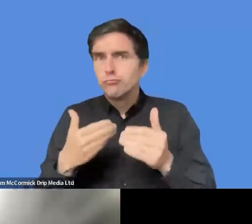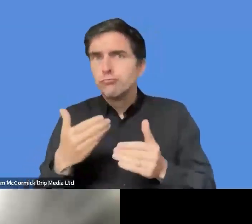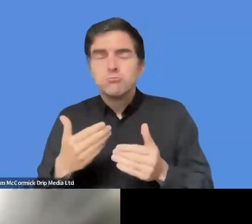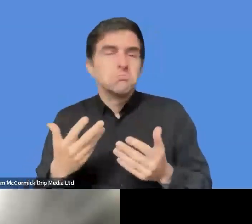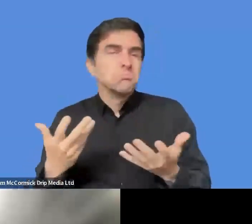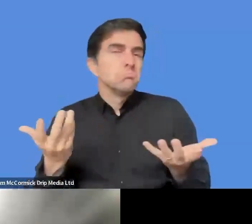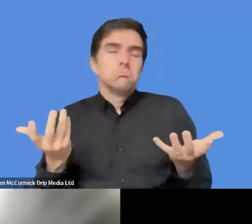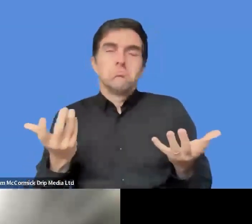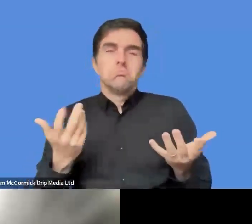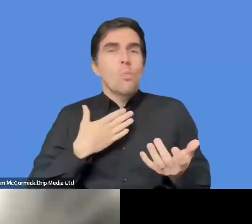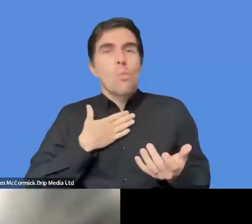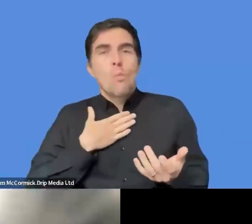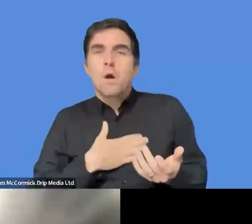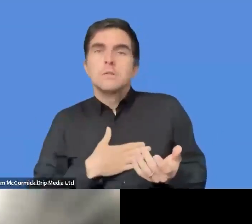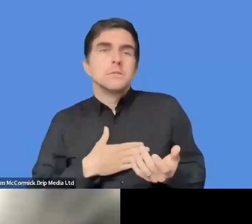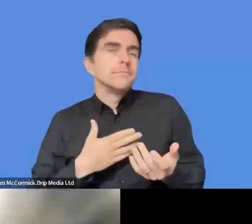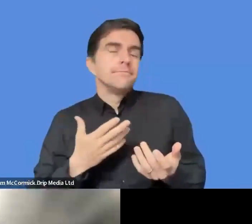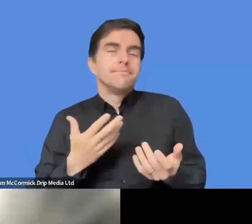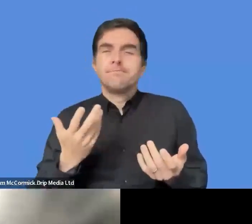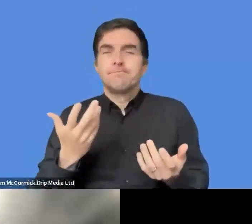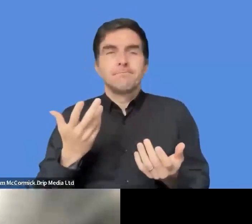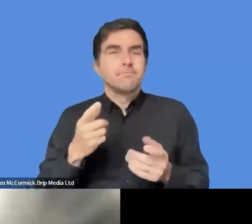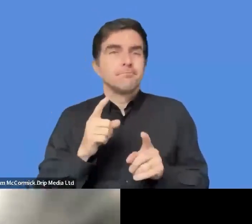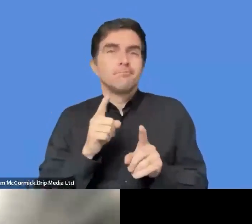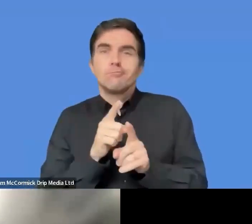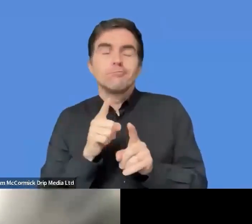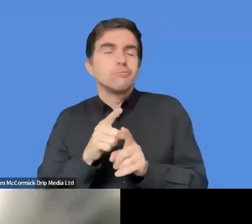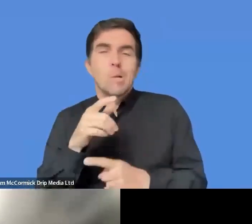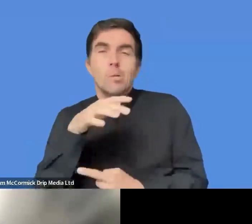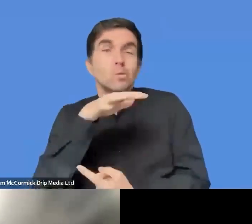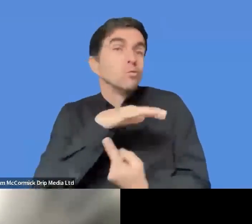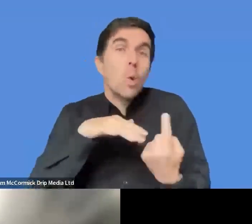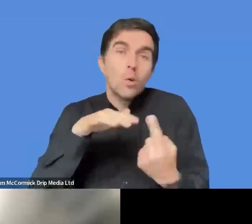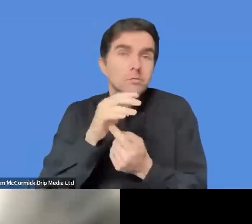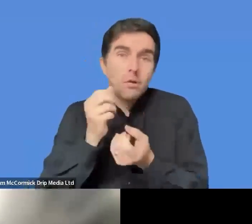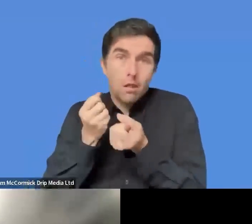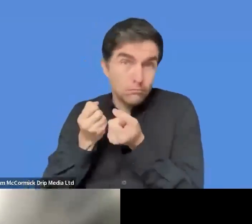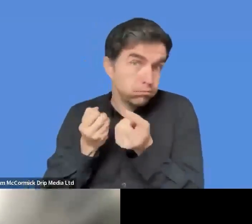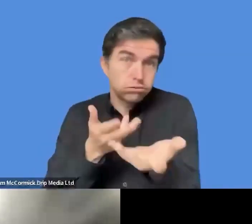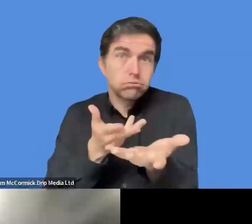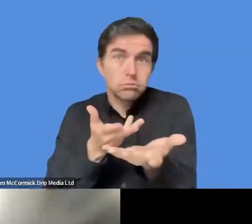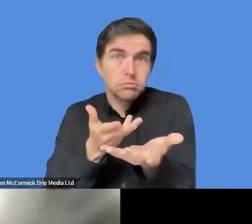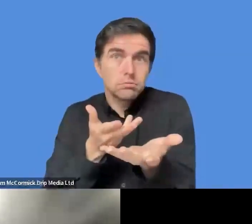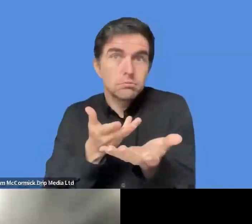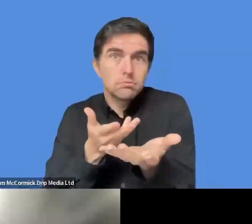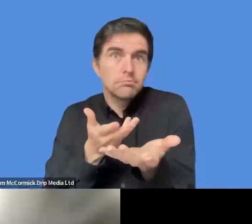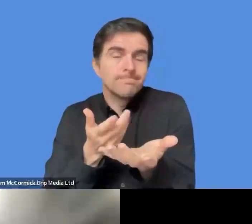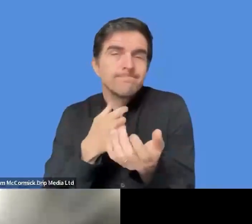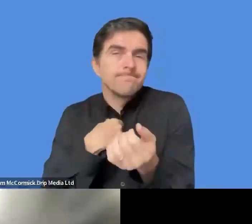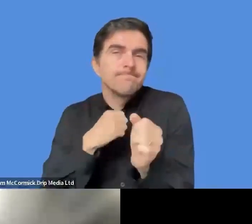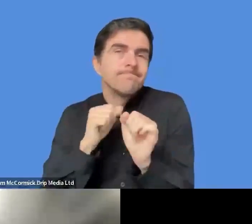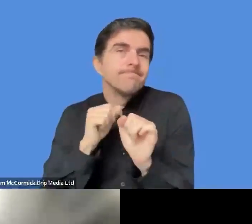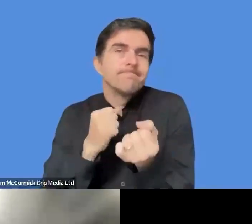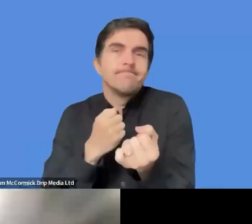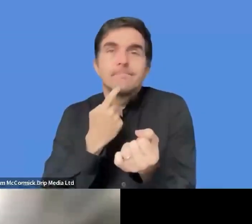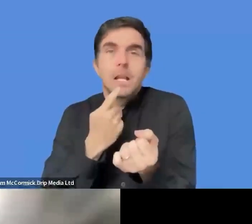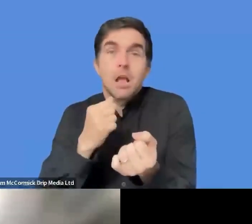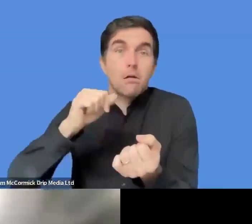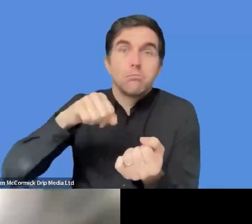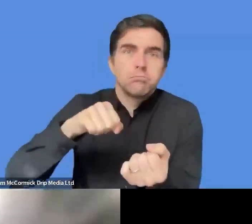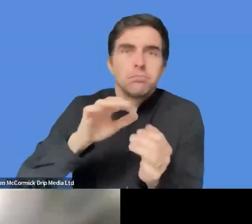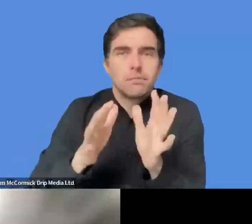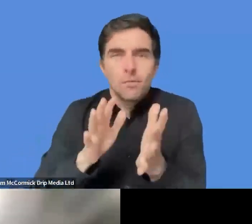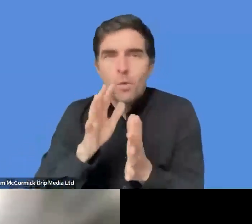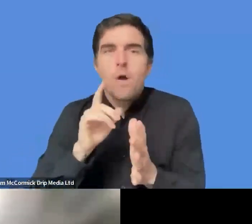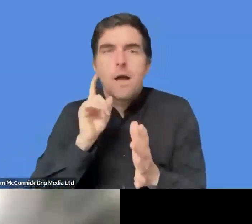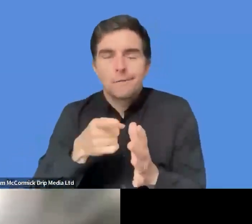service providers, but you'd find that we involve them. When we have meetings, they come, or maybe sensitizations,